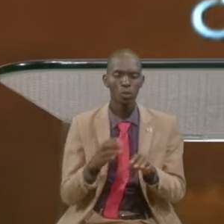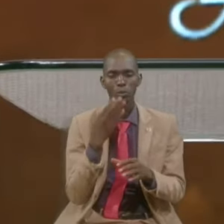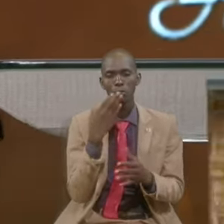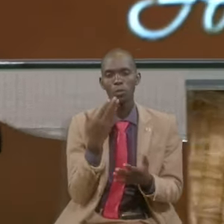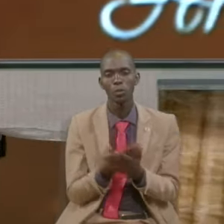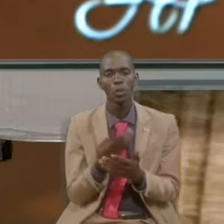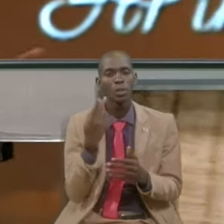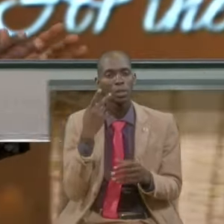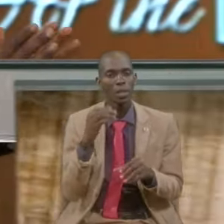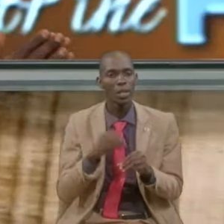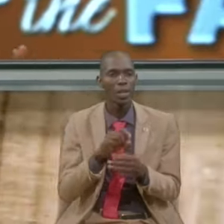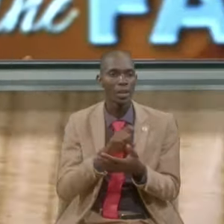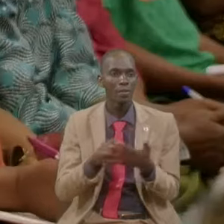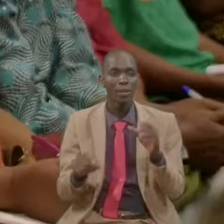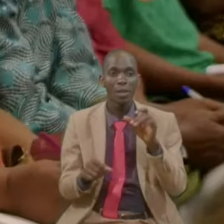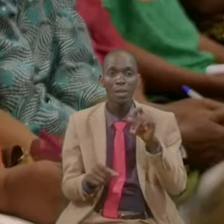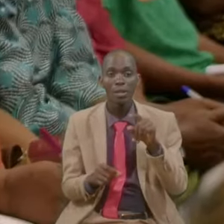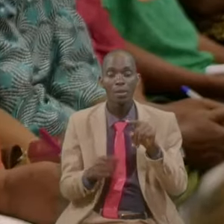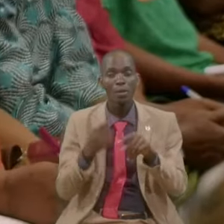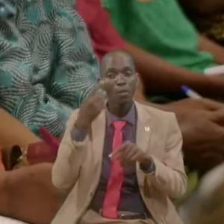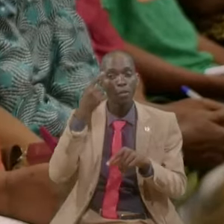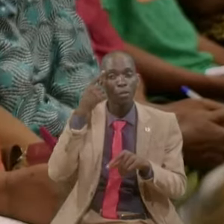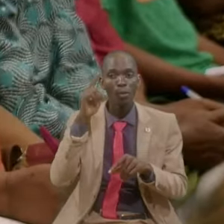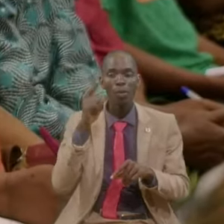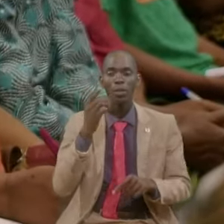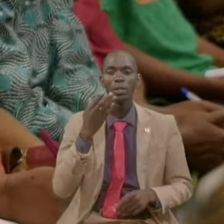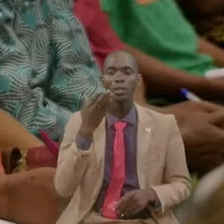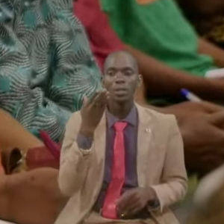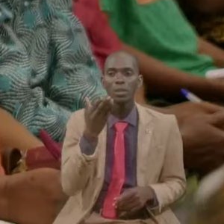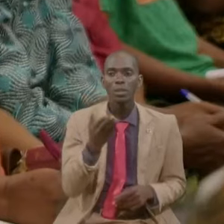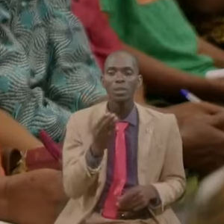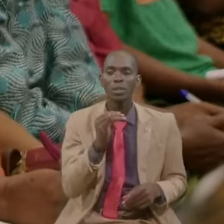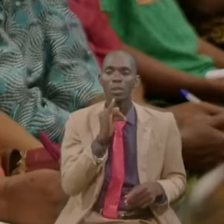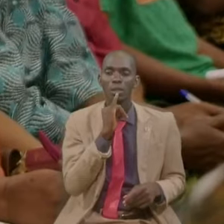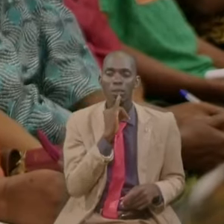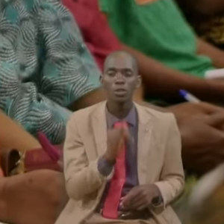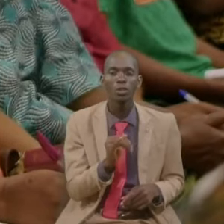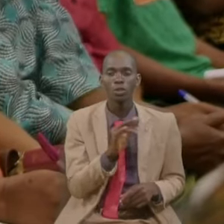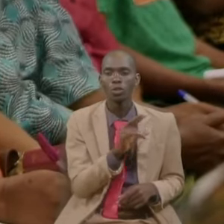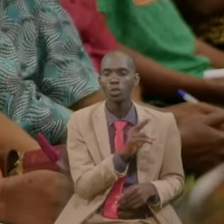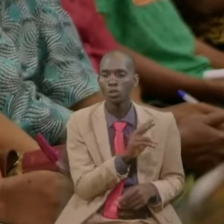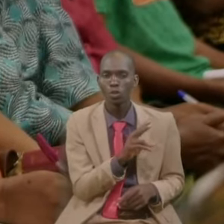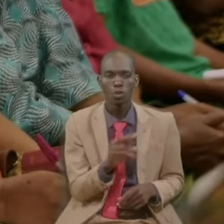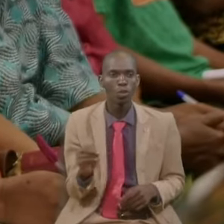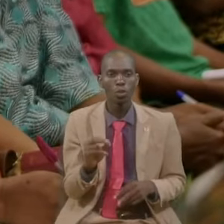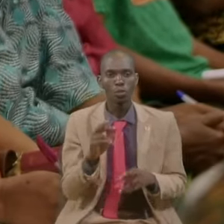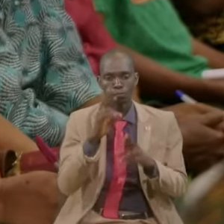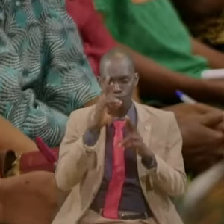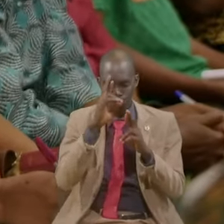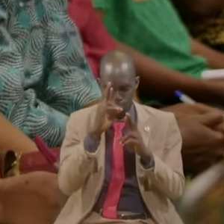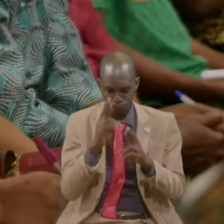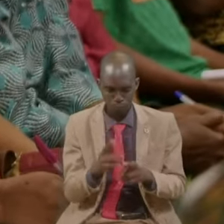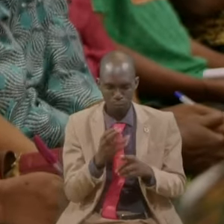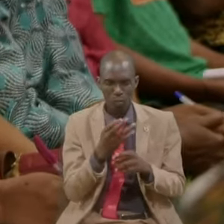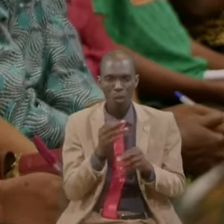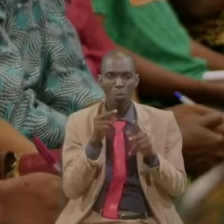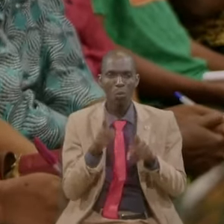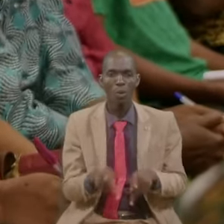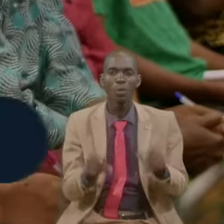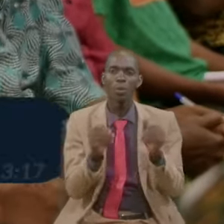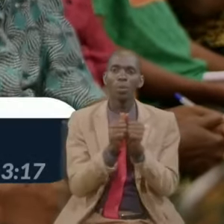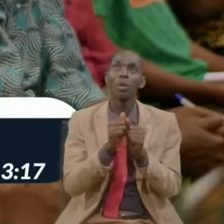In verse 11, for there is no respect of persons with